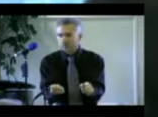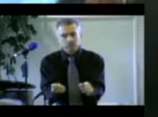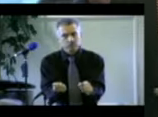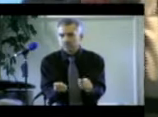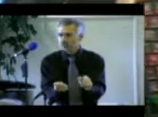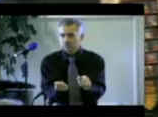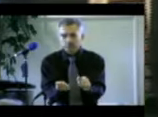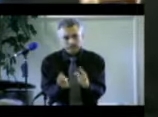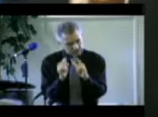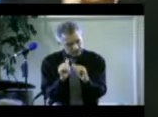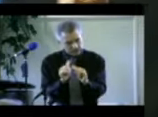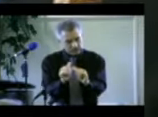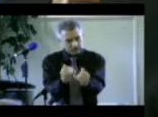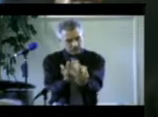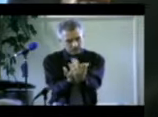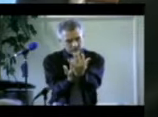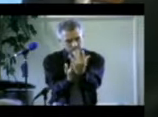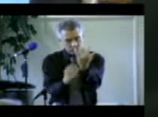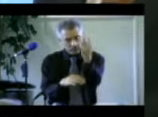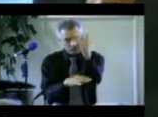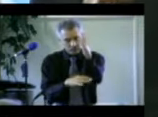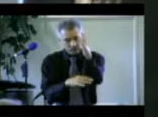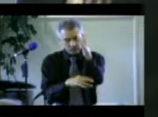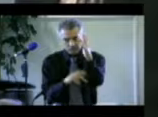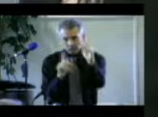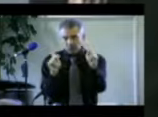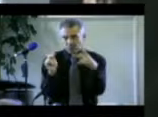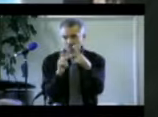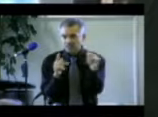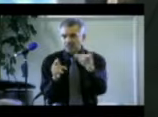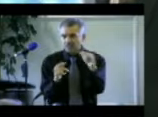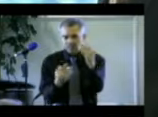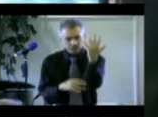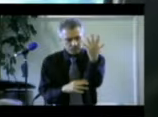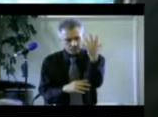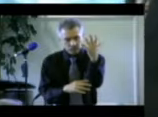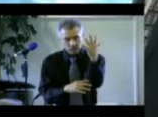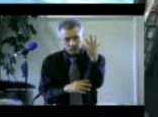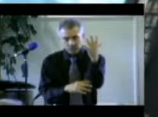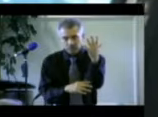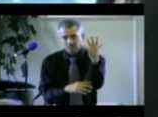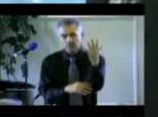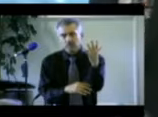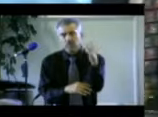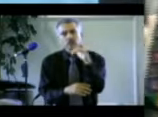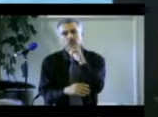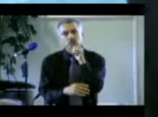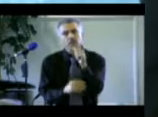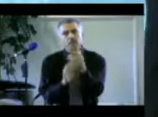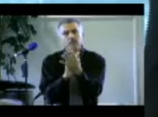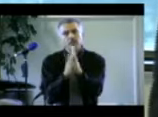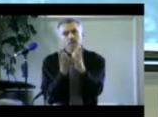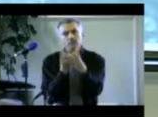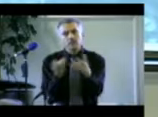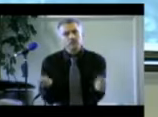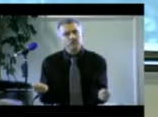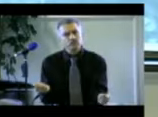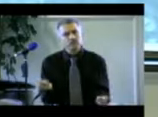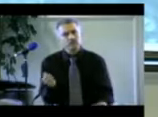Moses spends a lot of time in sunrises, I think. And not only that, but God tends to meet us at